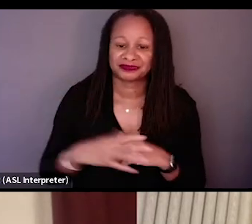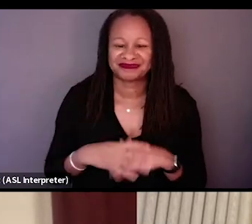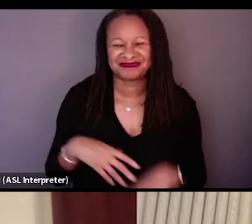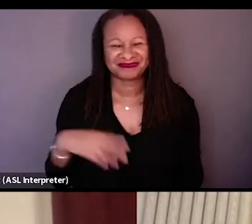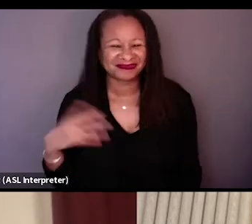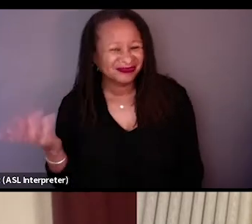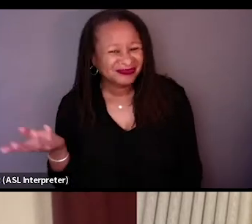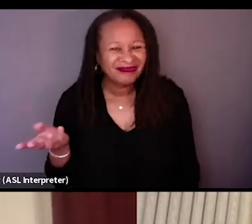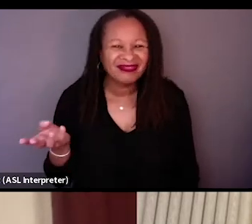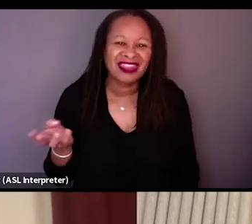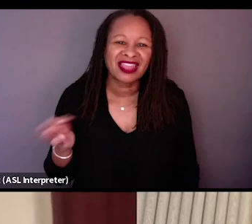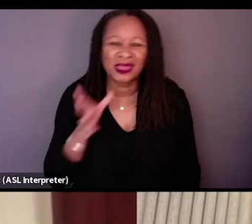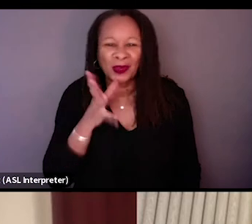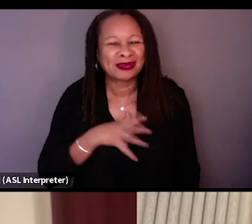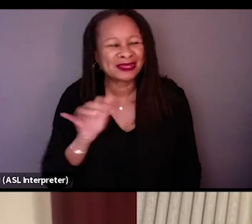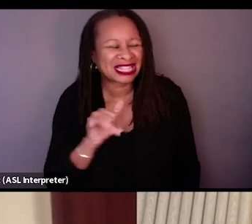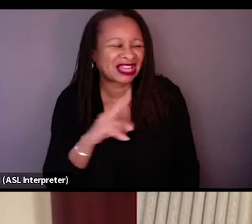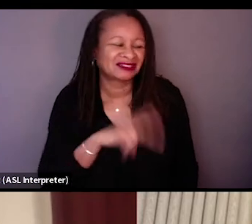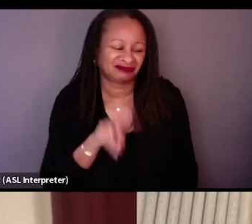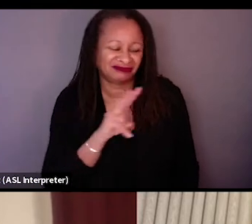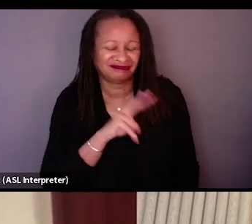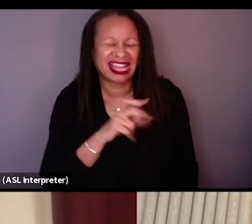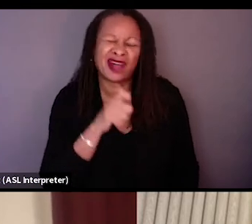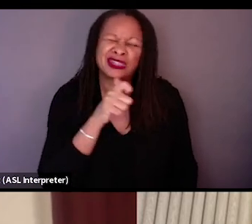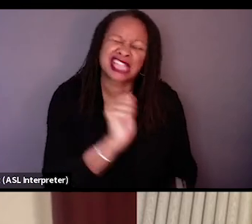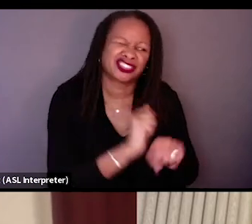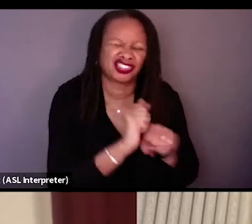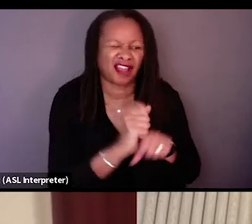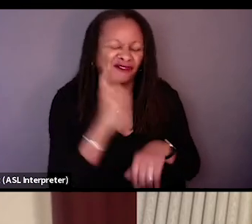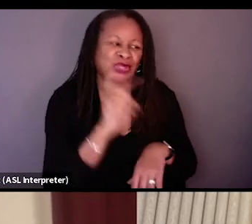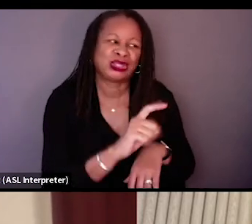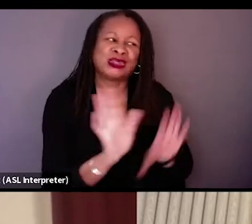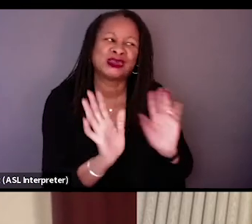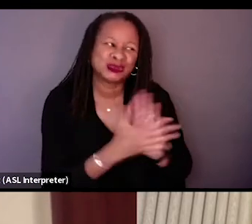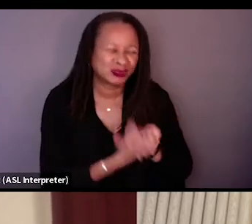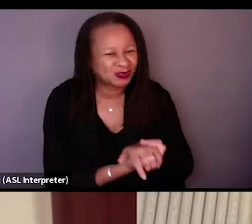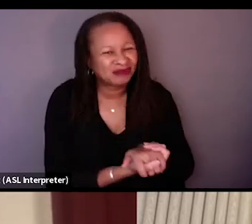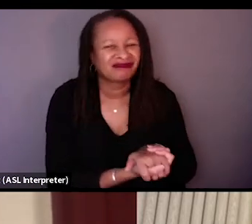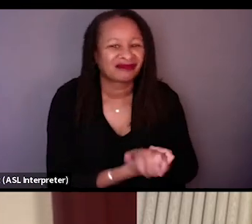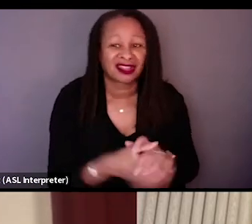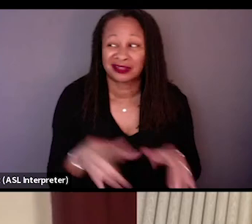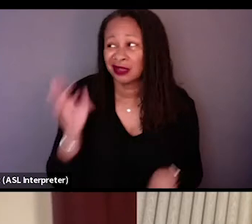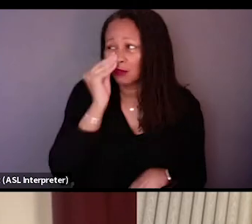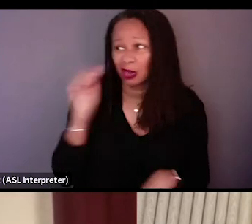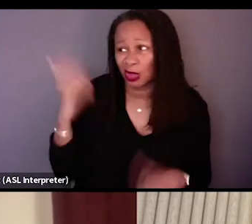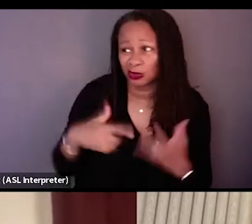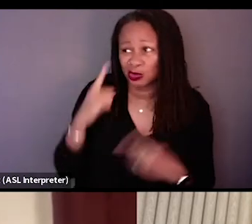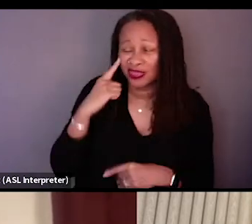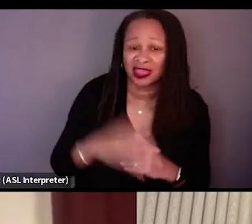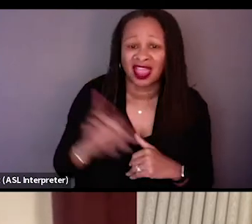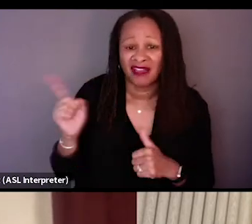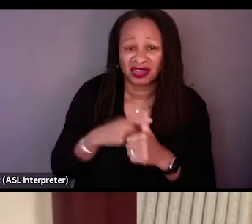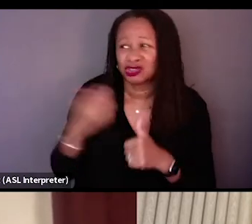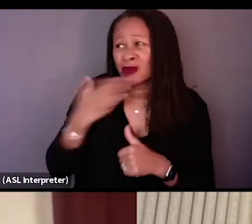yeah, like this sort of basic thing, this isn't for you. Like, yeah, I don't care what you think. Because first of all, you're